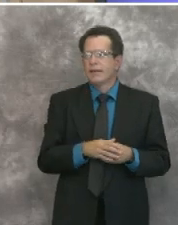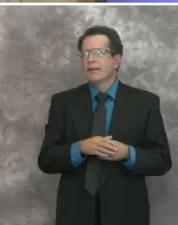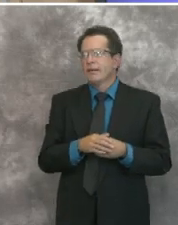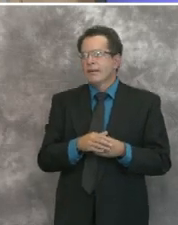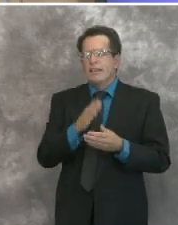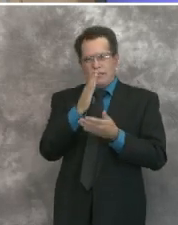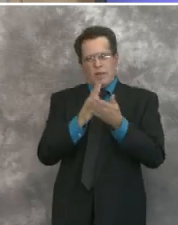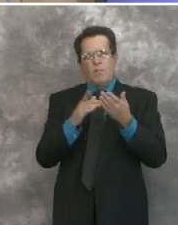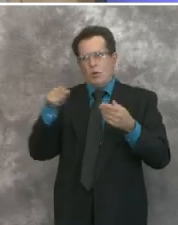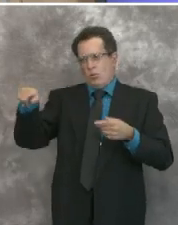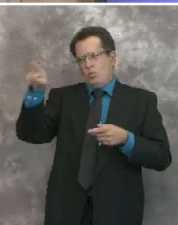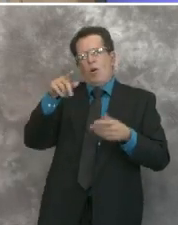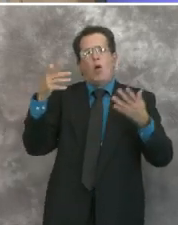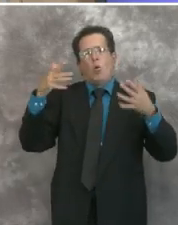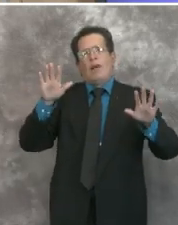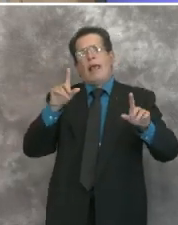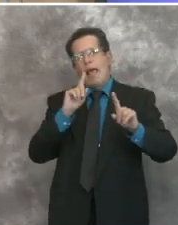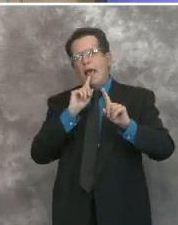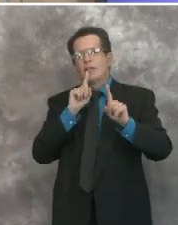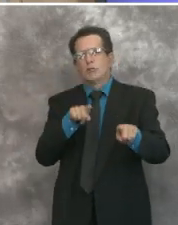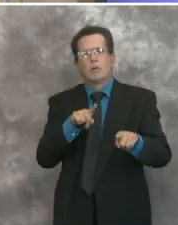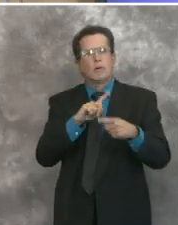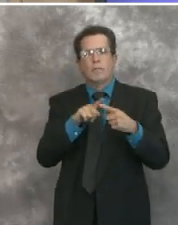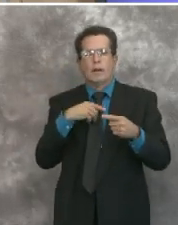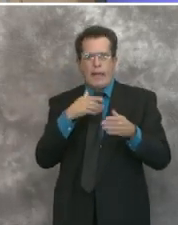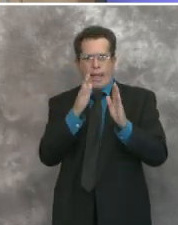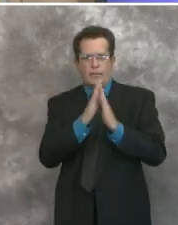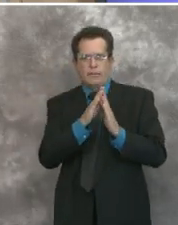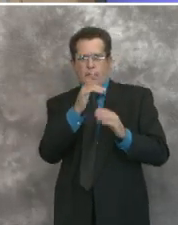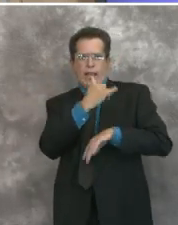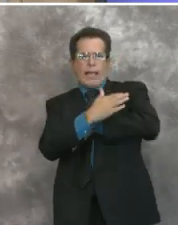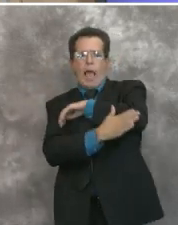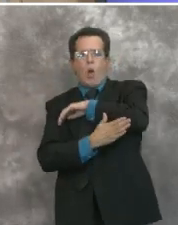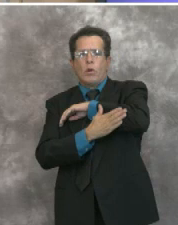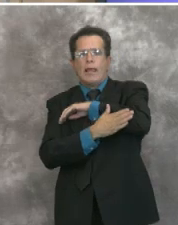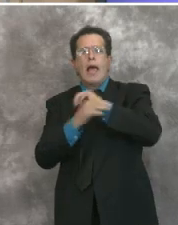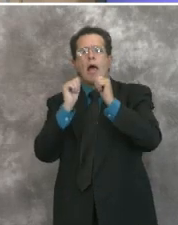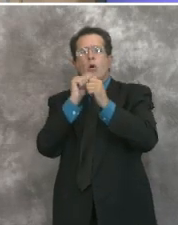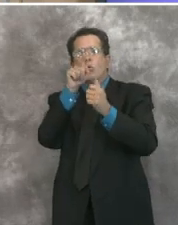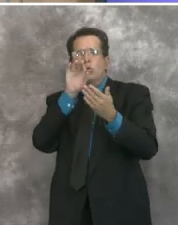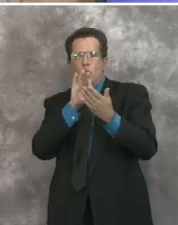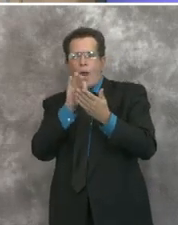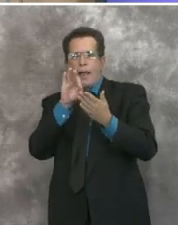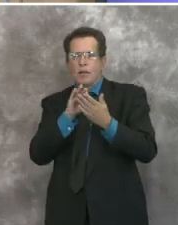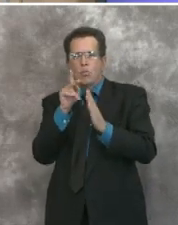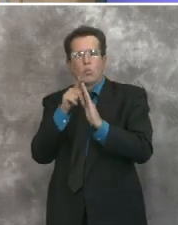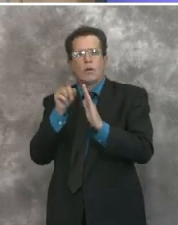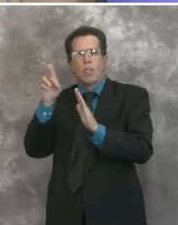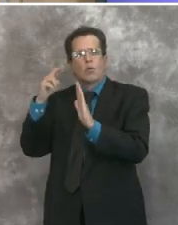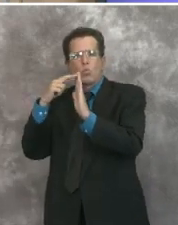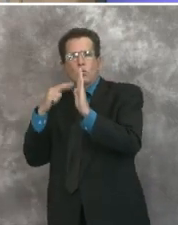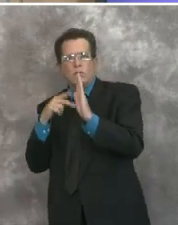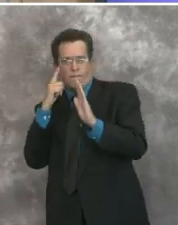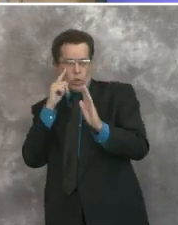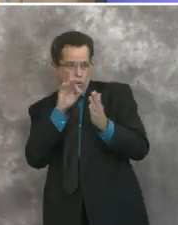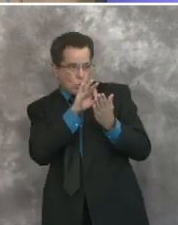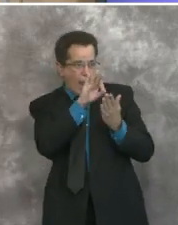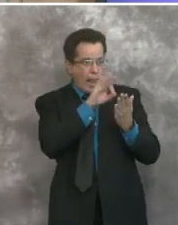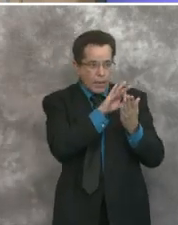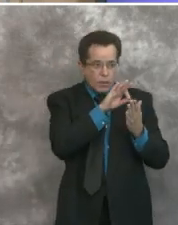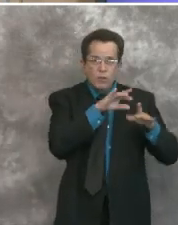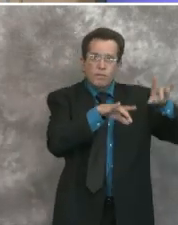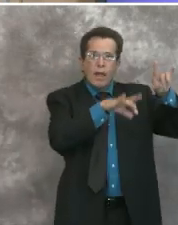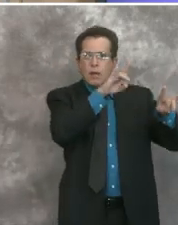but I was asking about the county's protocol for tracking and tracing as well. Will you be using or planning to use